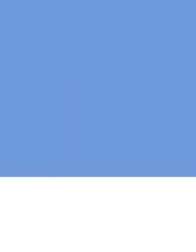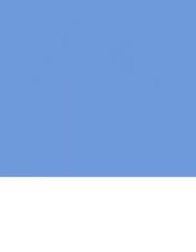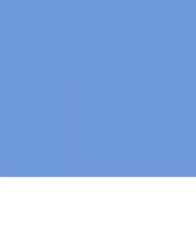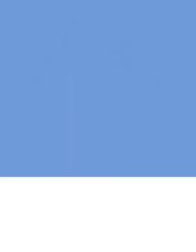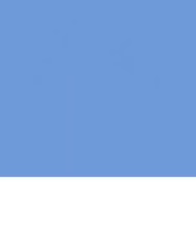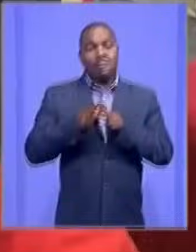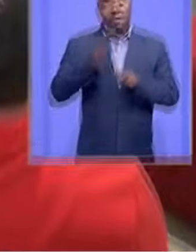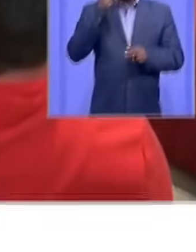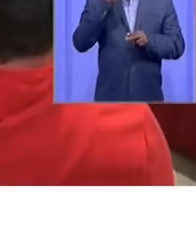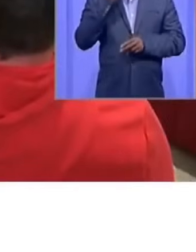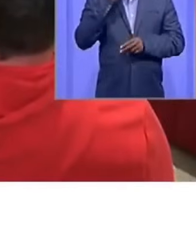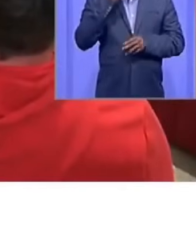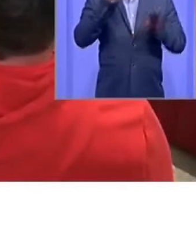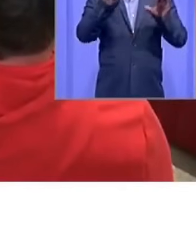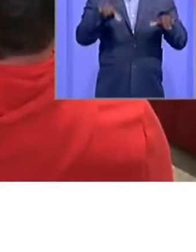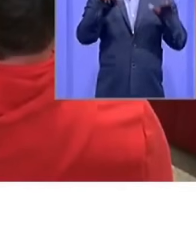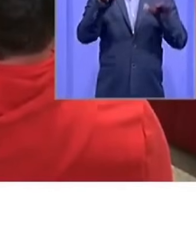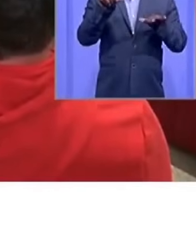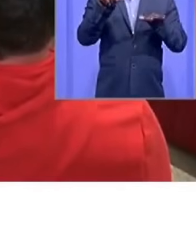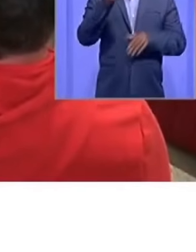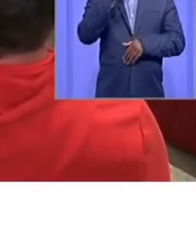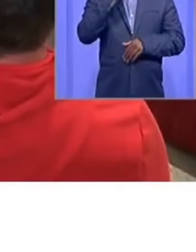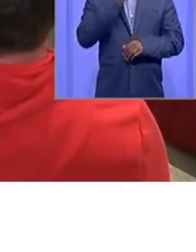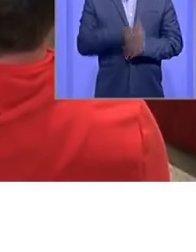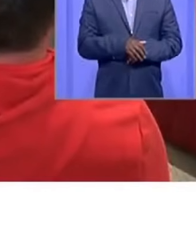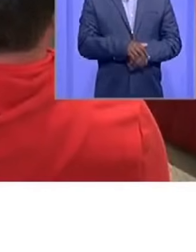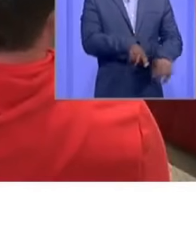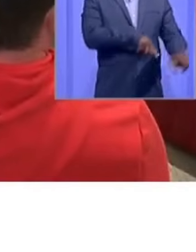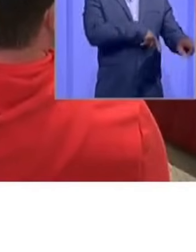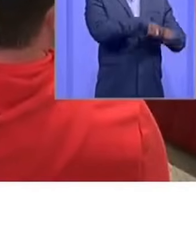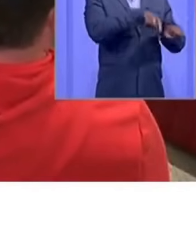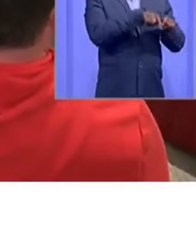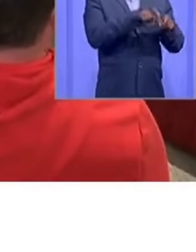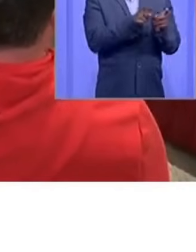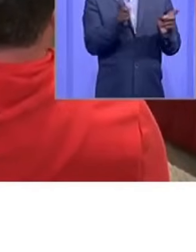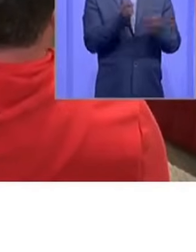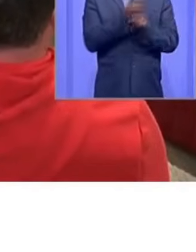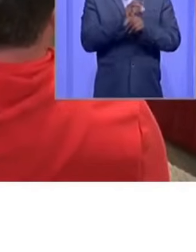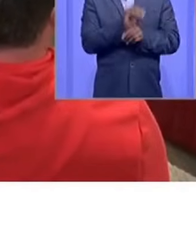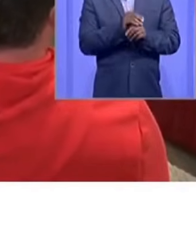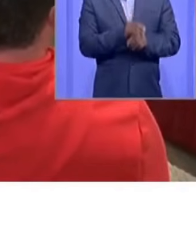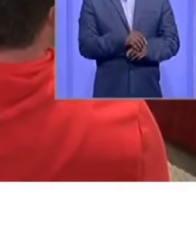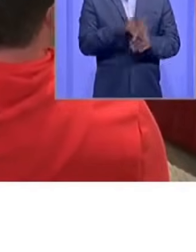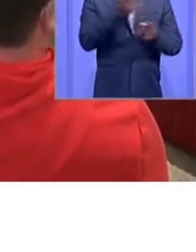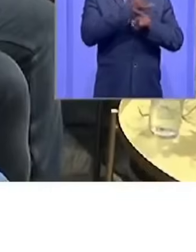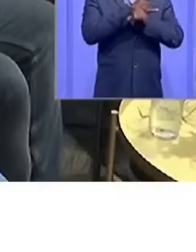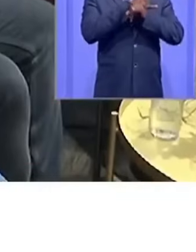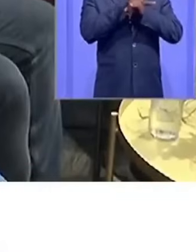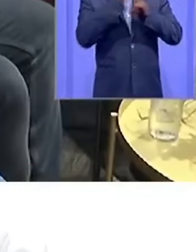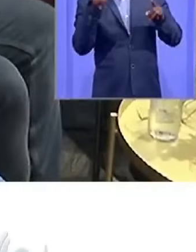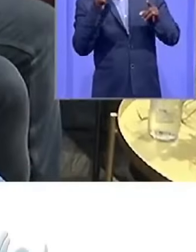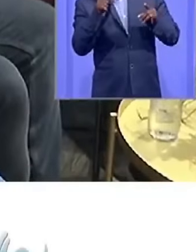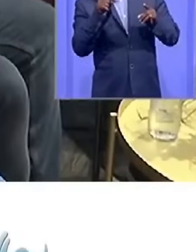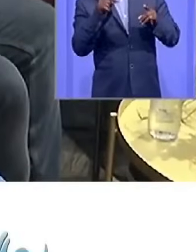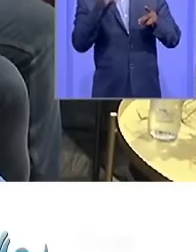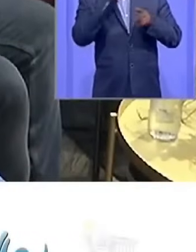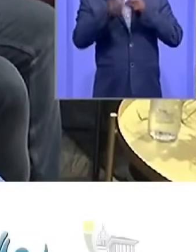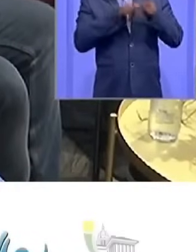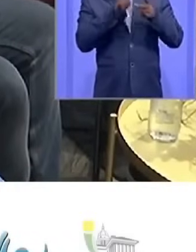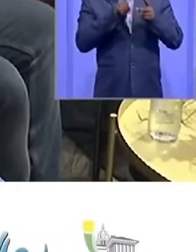happening on the 16th of December. Padishano Empsa, itile ka dipetogo, bafenyi ba Carling Knockout, ba tlo